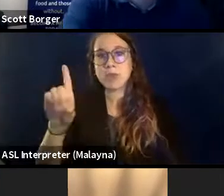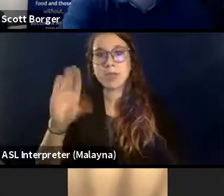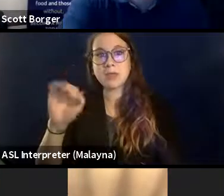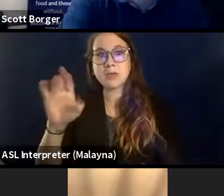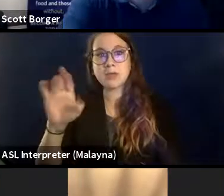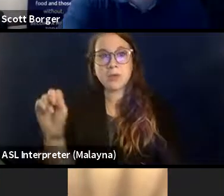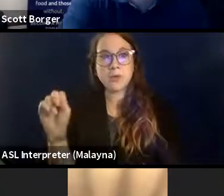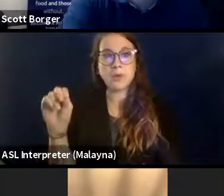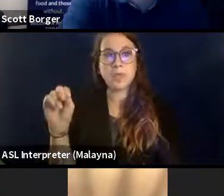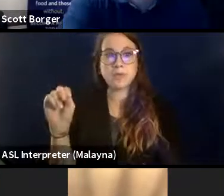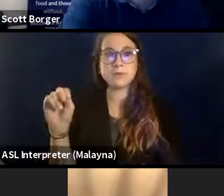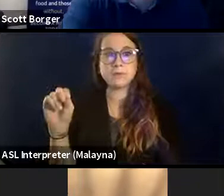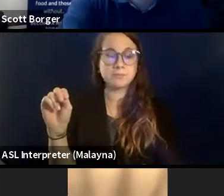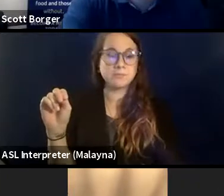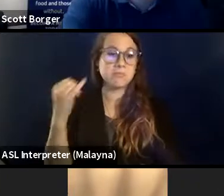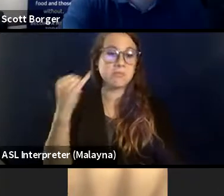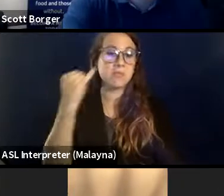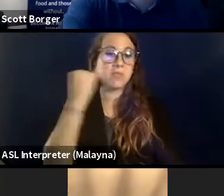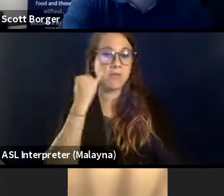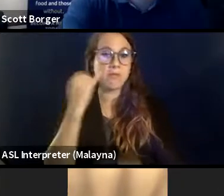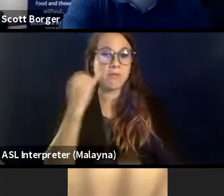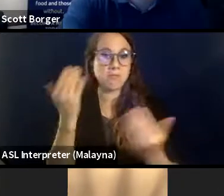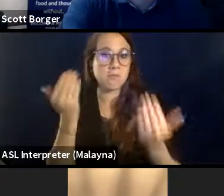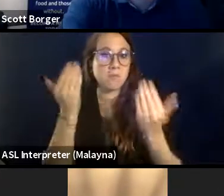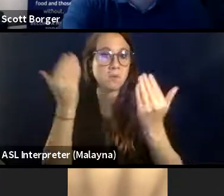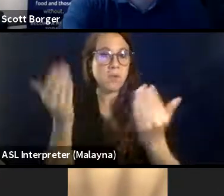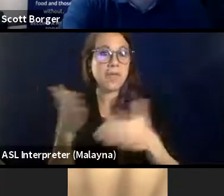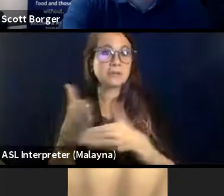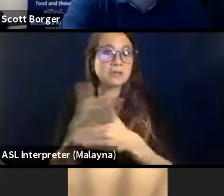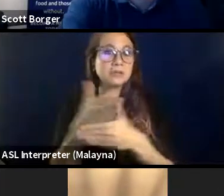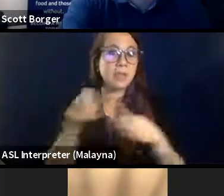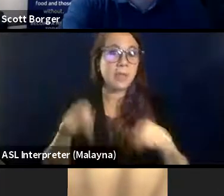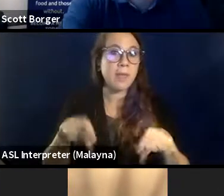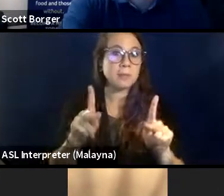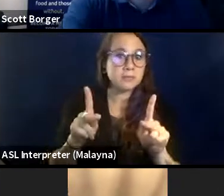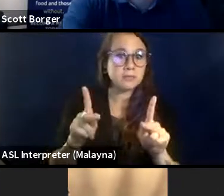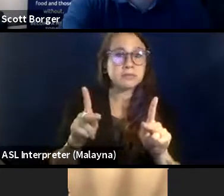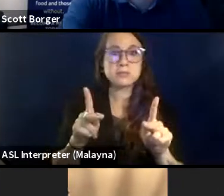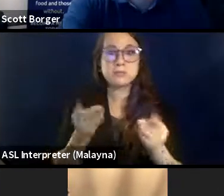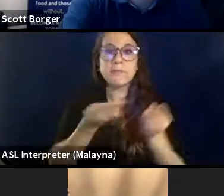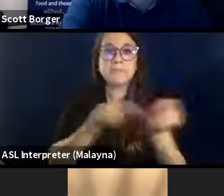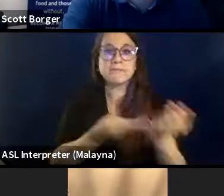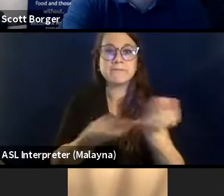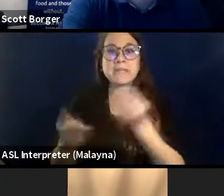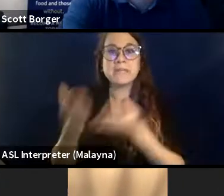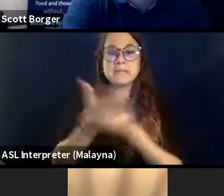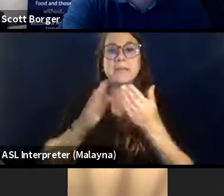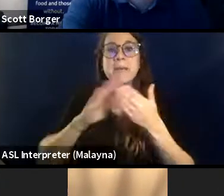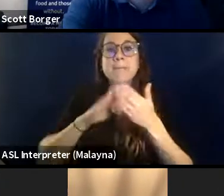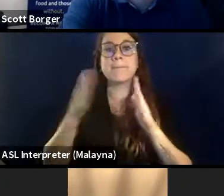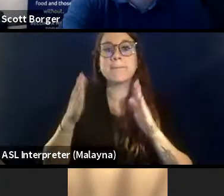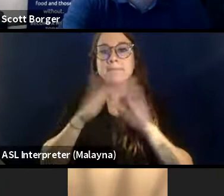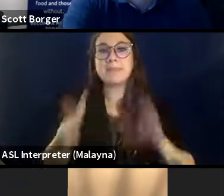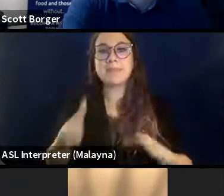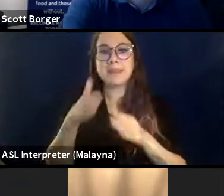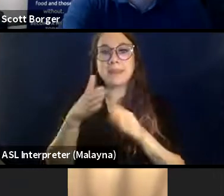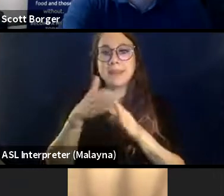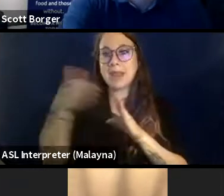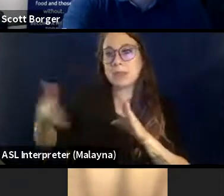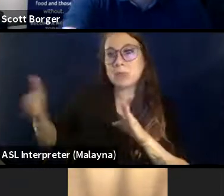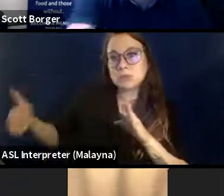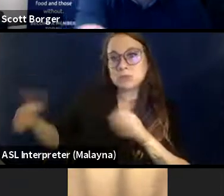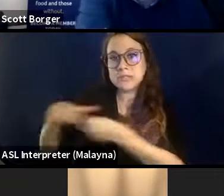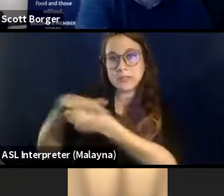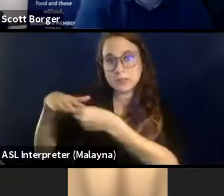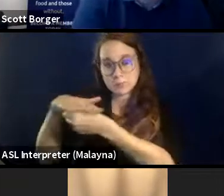us an opportunity to help feed some neighbors in the community. And Mr. Borger, if you have